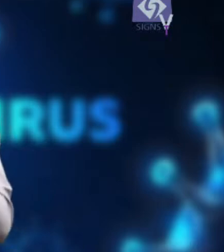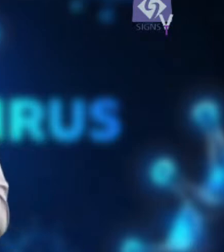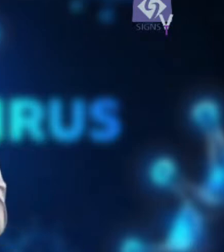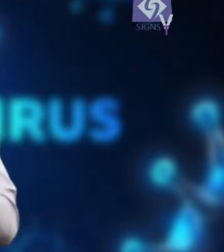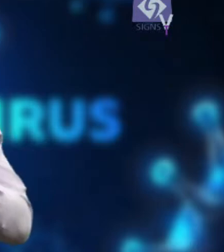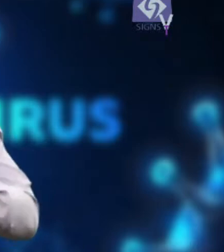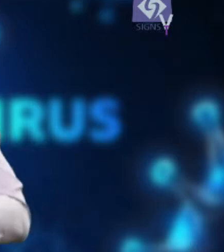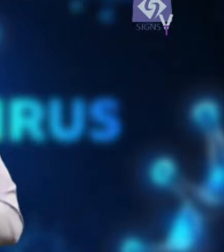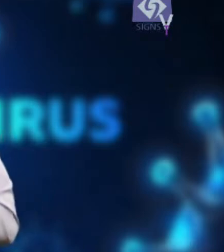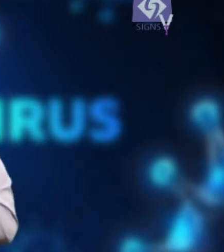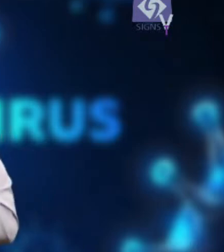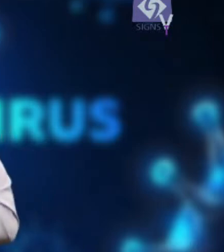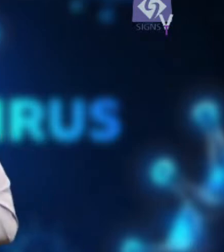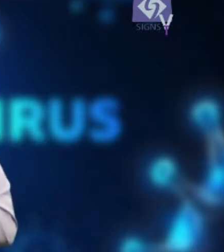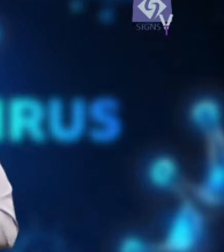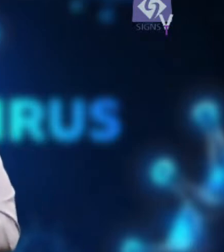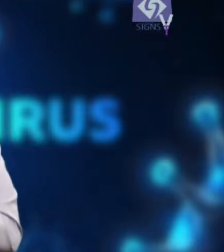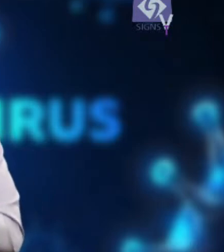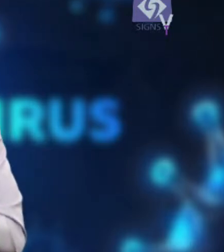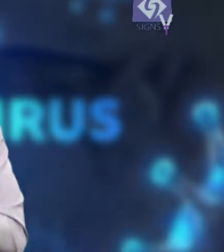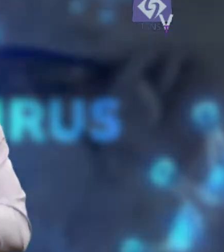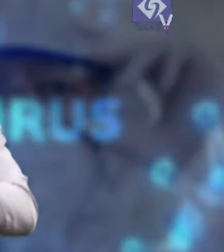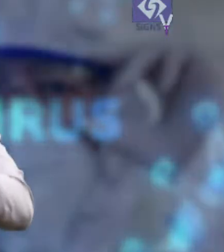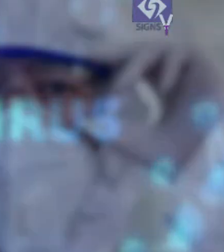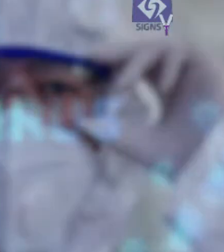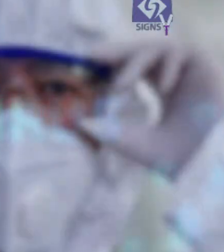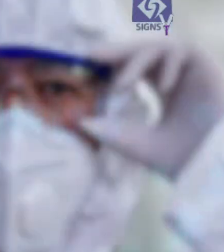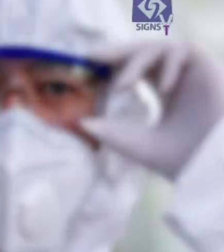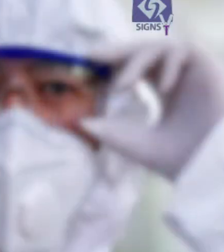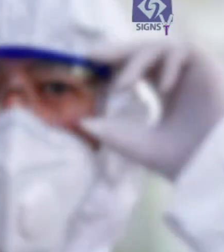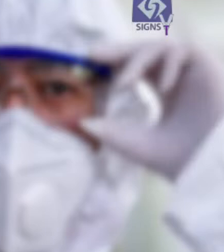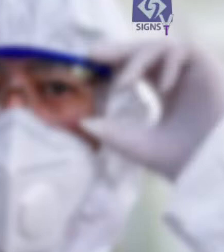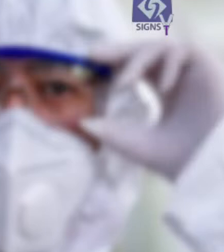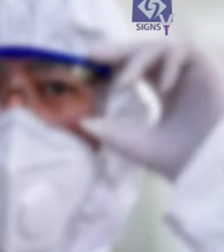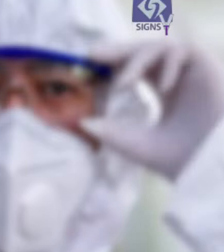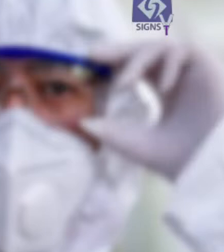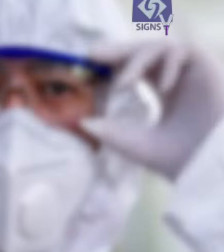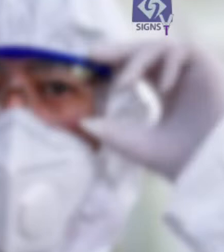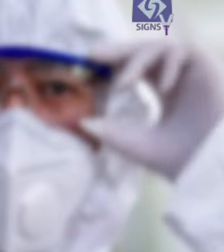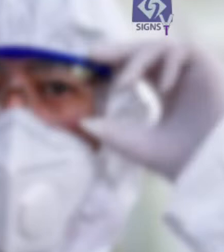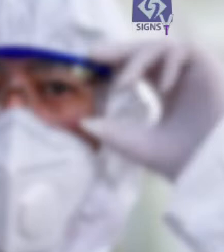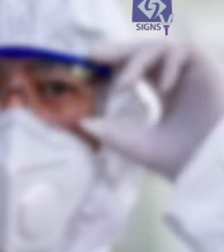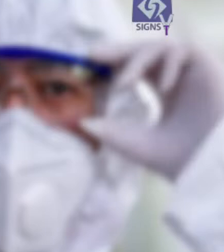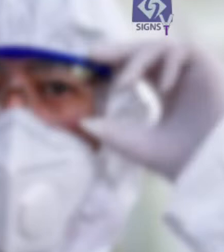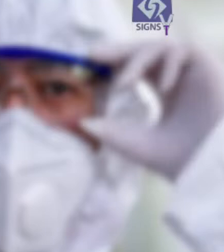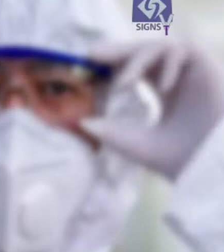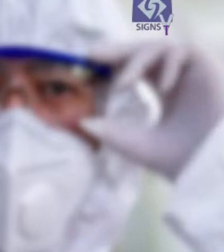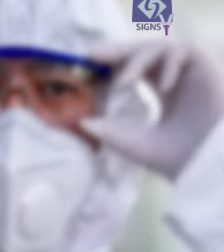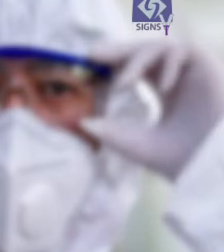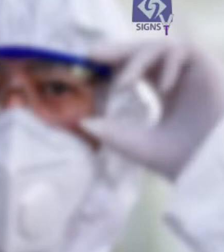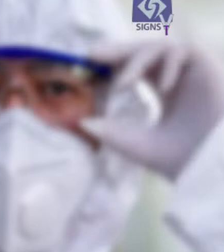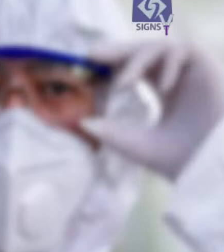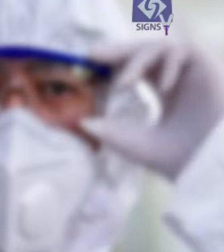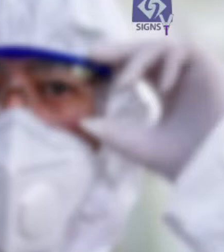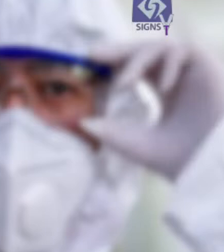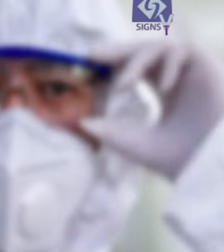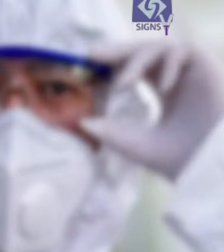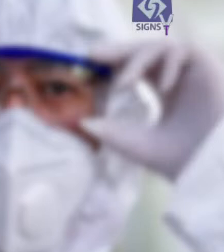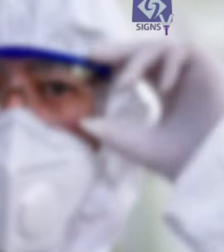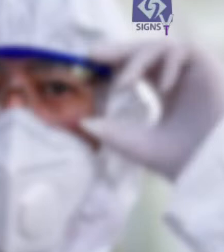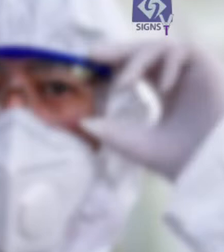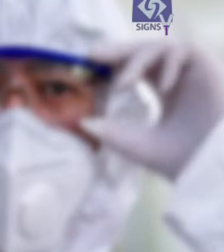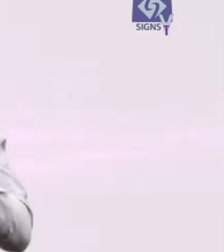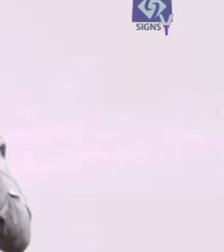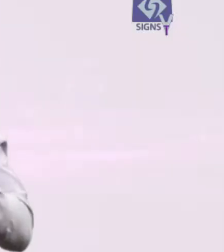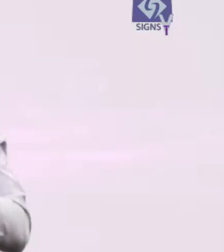them persons with hearing impairment, as the usage of face masks and isolation measures made communication